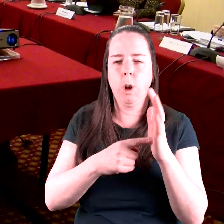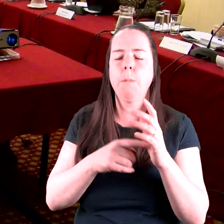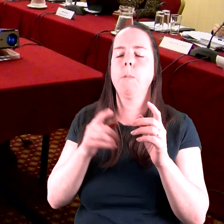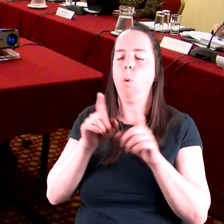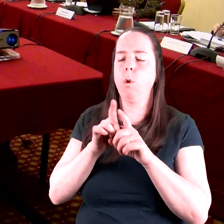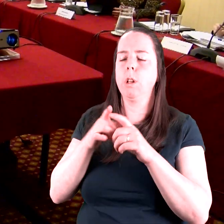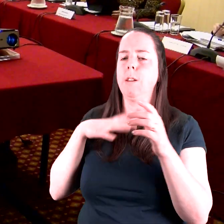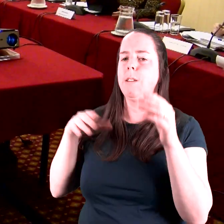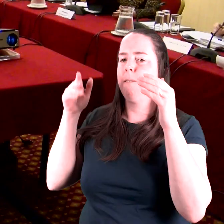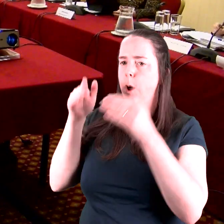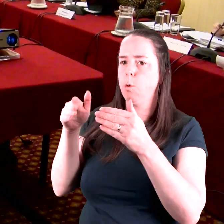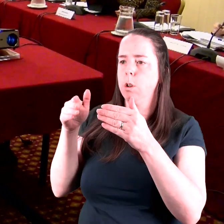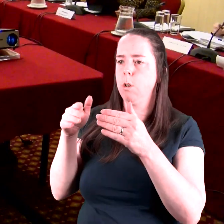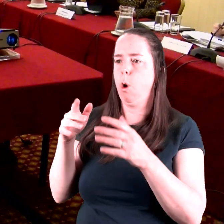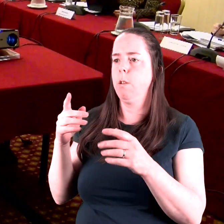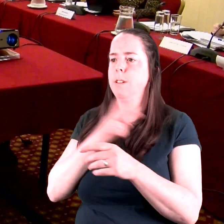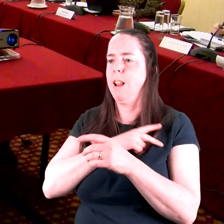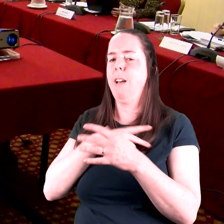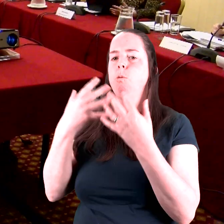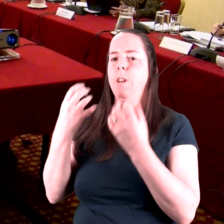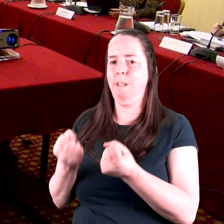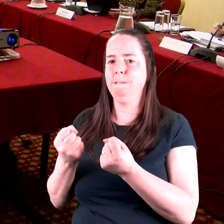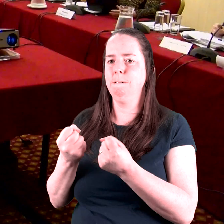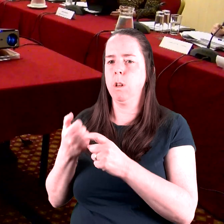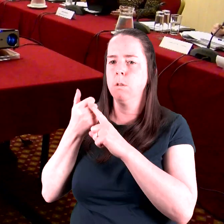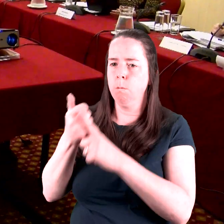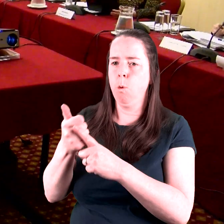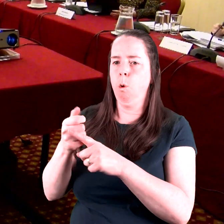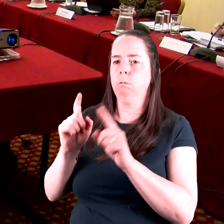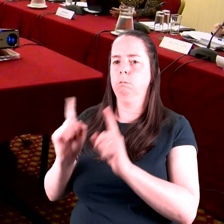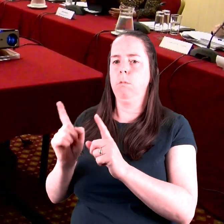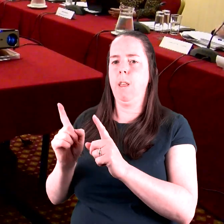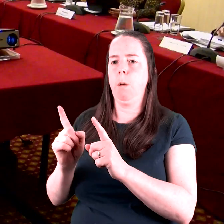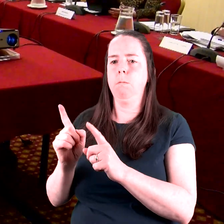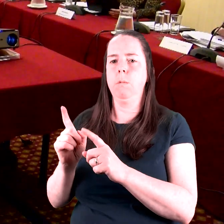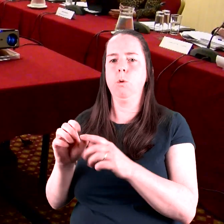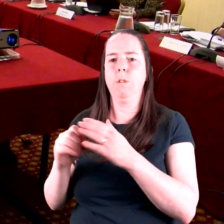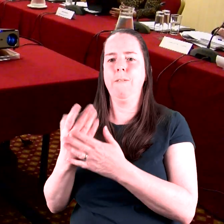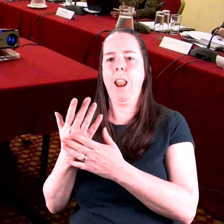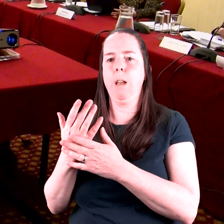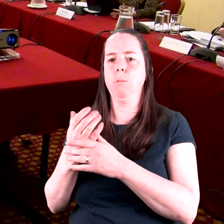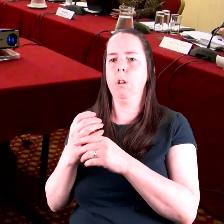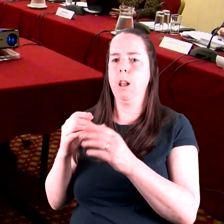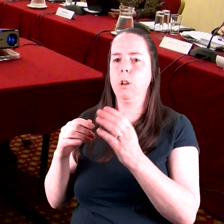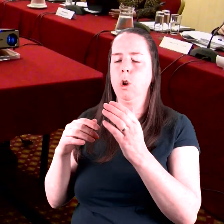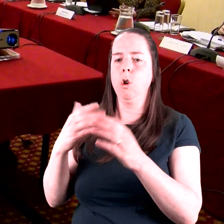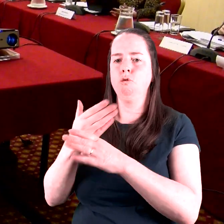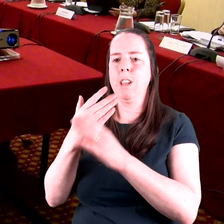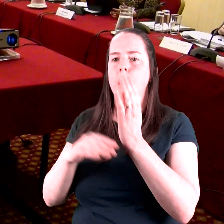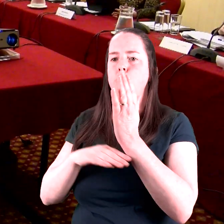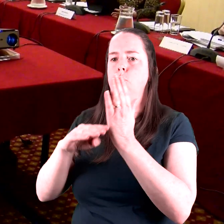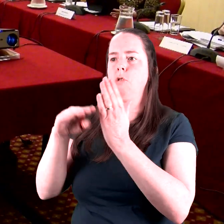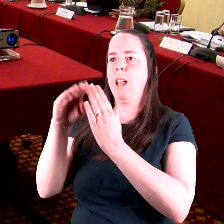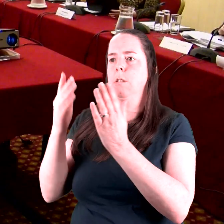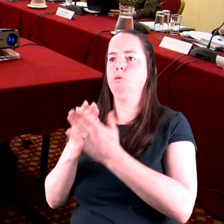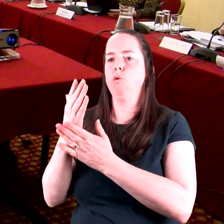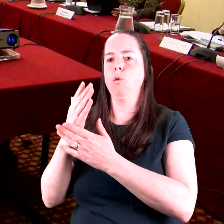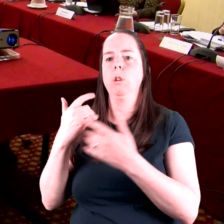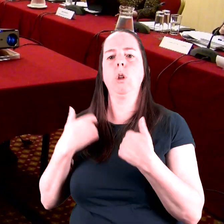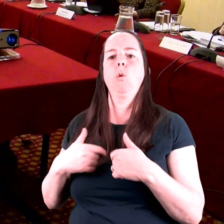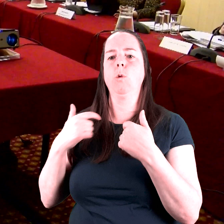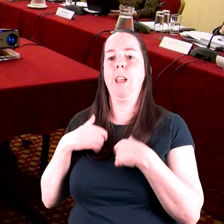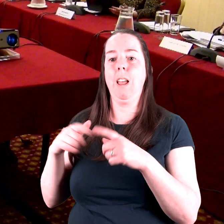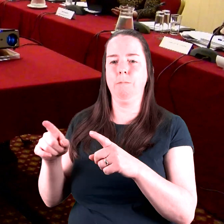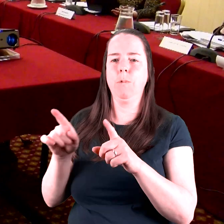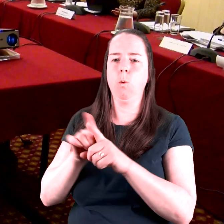need to focus on the existing workforce and supporting that workforce to develop and progress careers through social